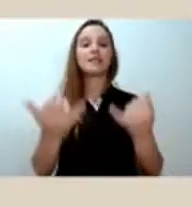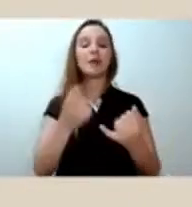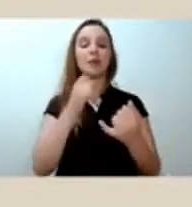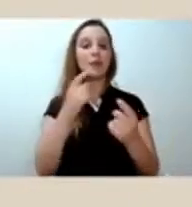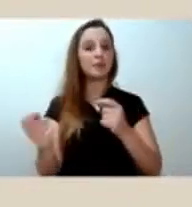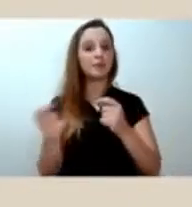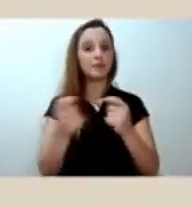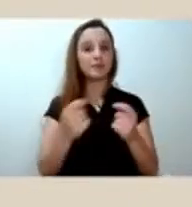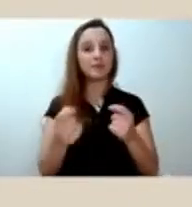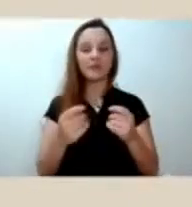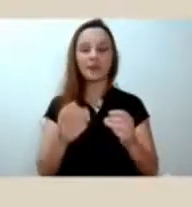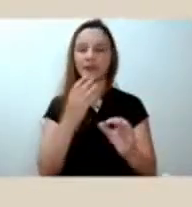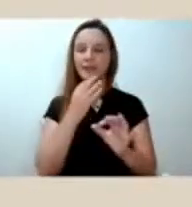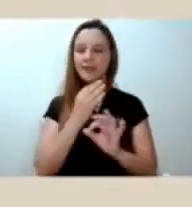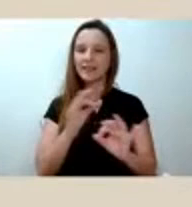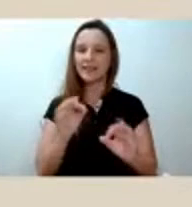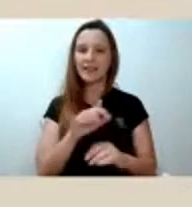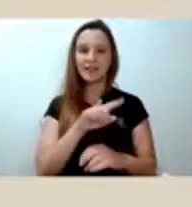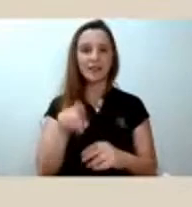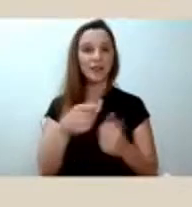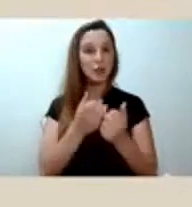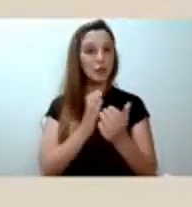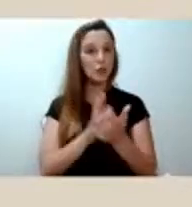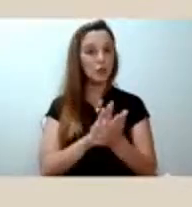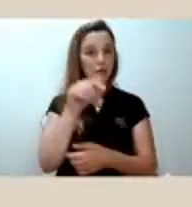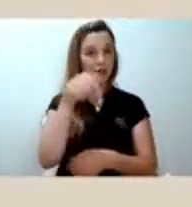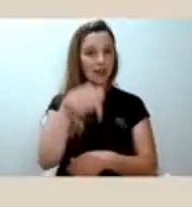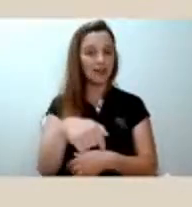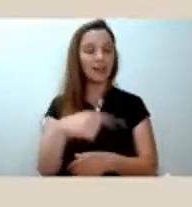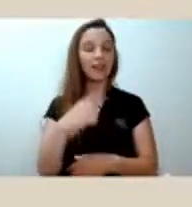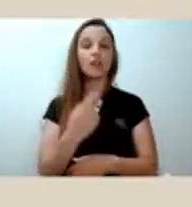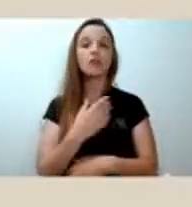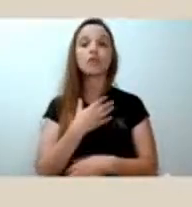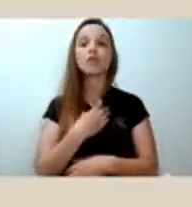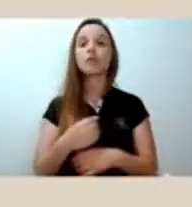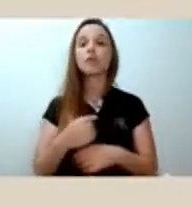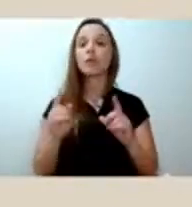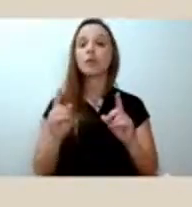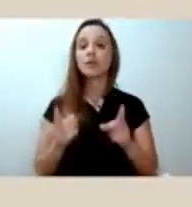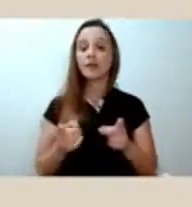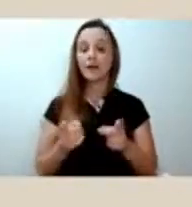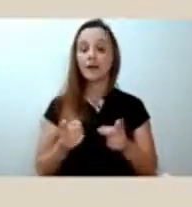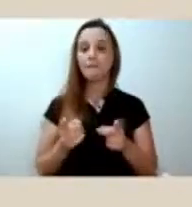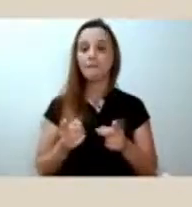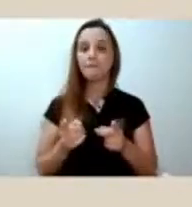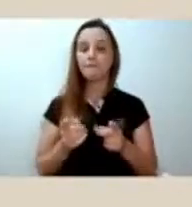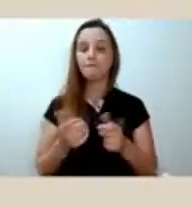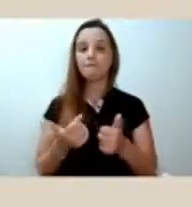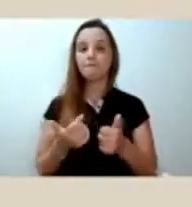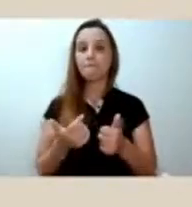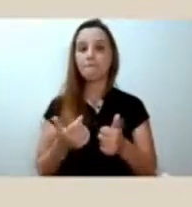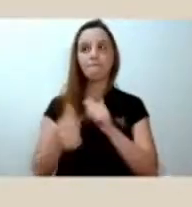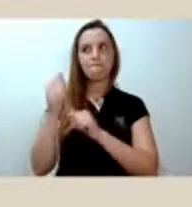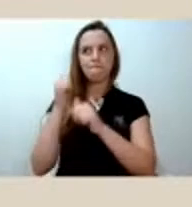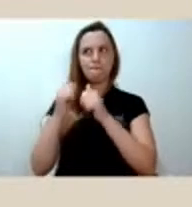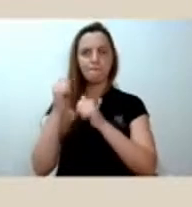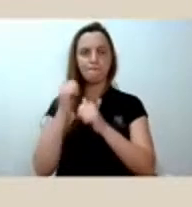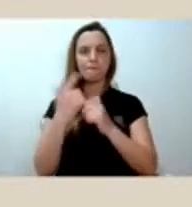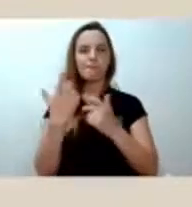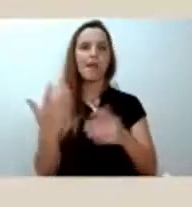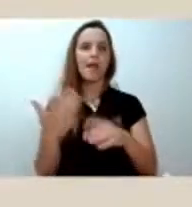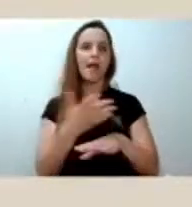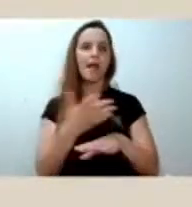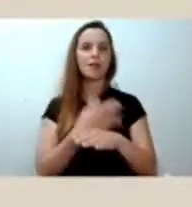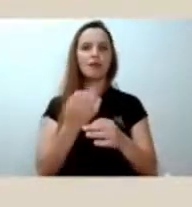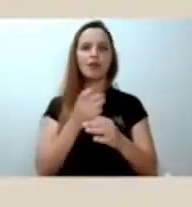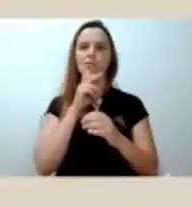here. And we would like to start by going back to our poll, as you all have answered. And we would